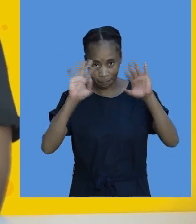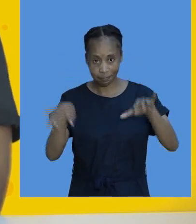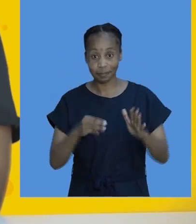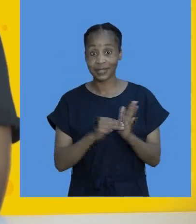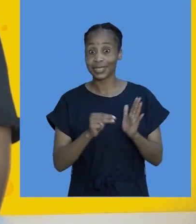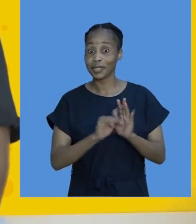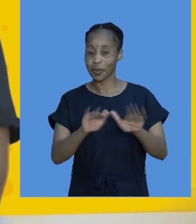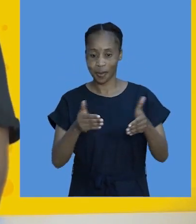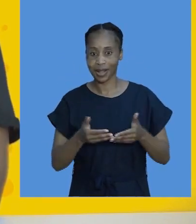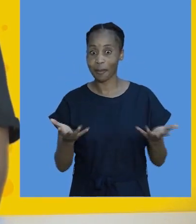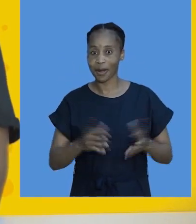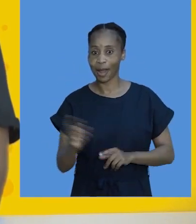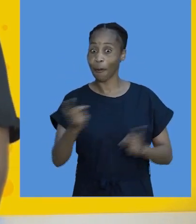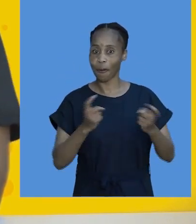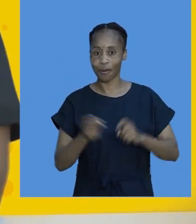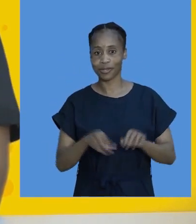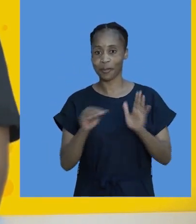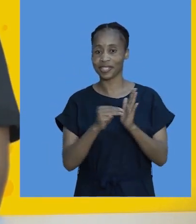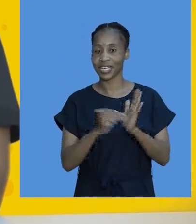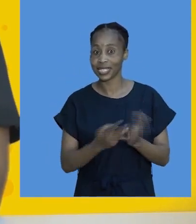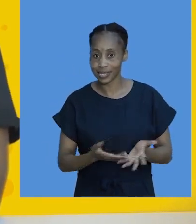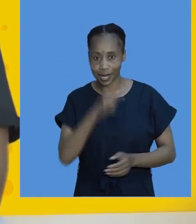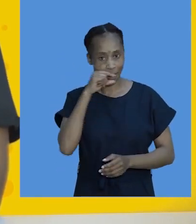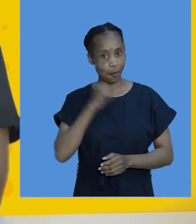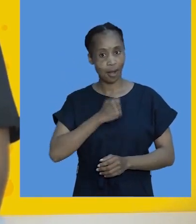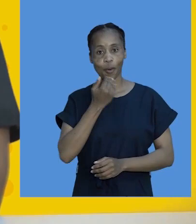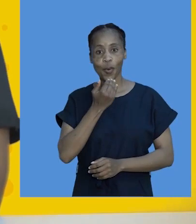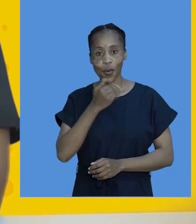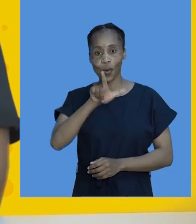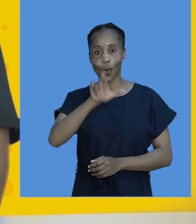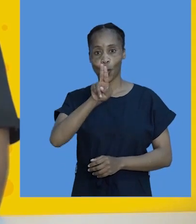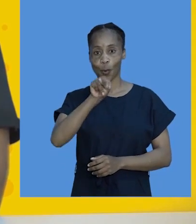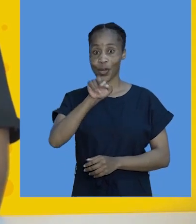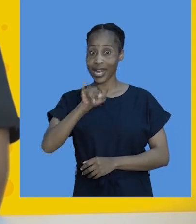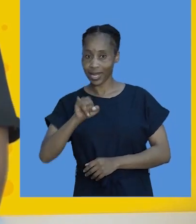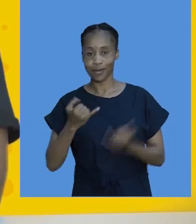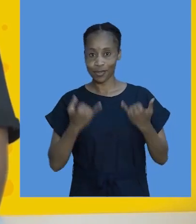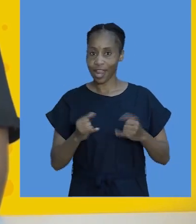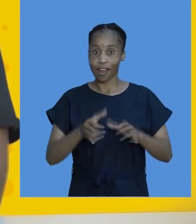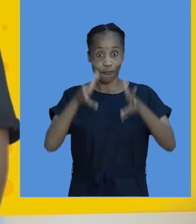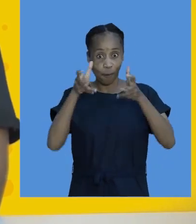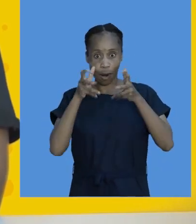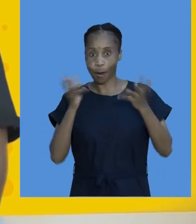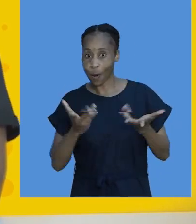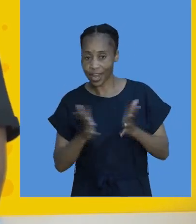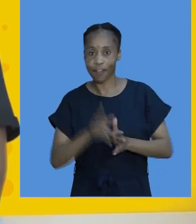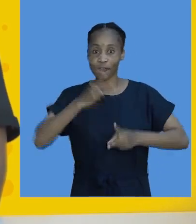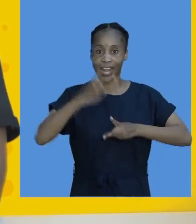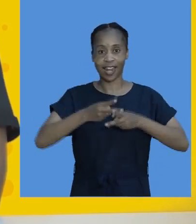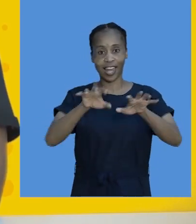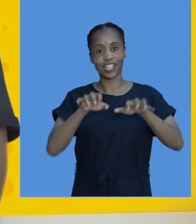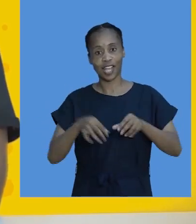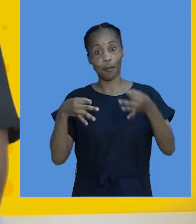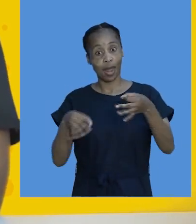Matrix and welcome to Wazomatrix. My name is Luni and today we're focusing on your final exam prep for